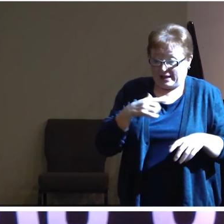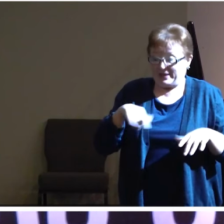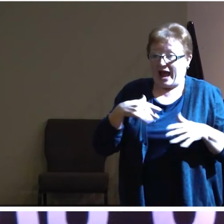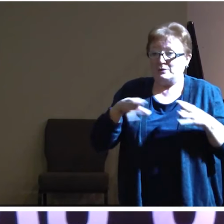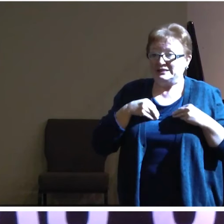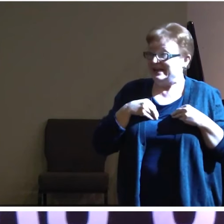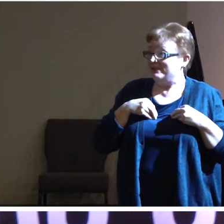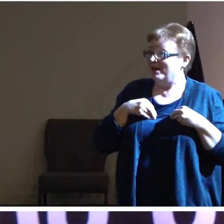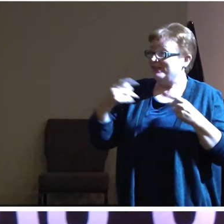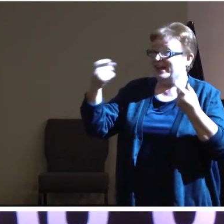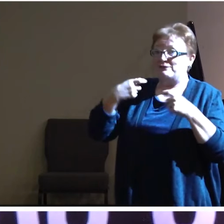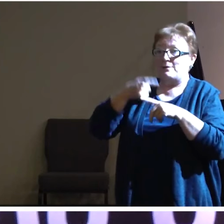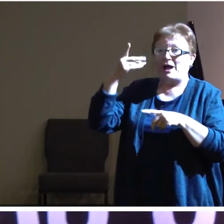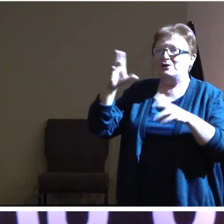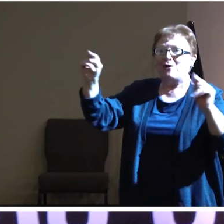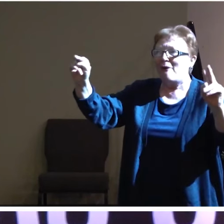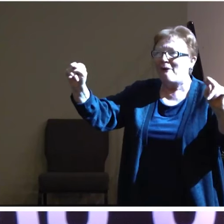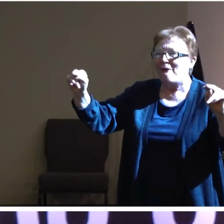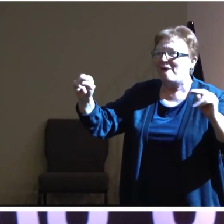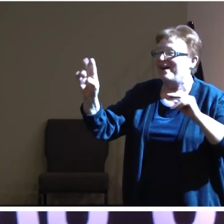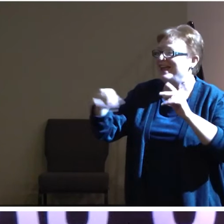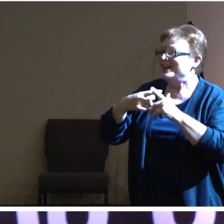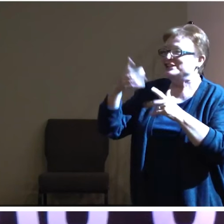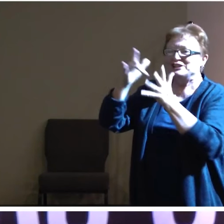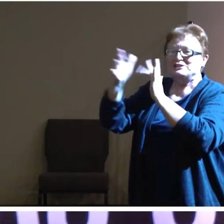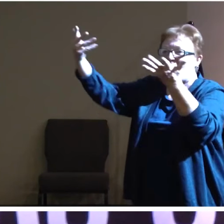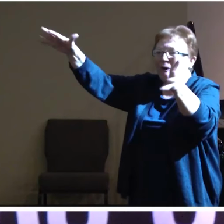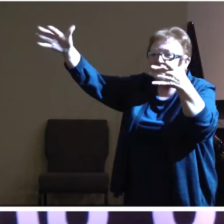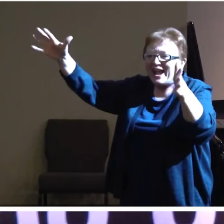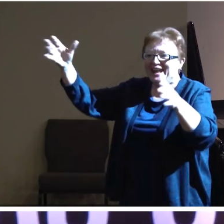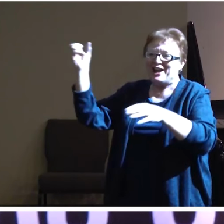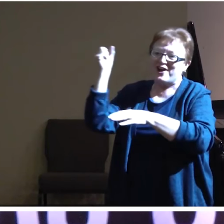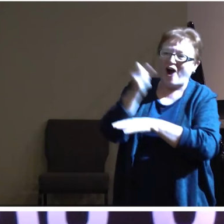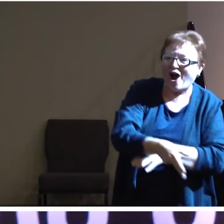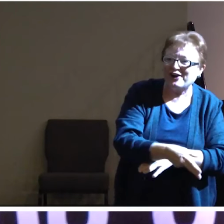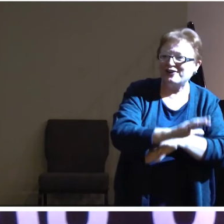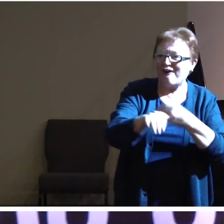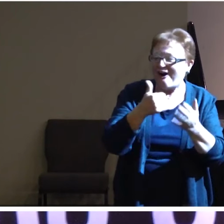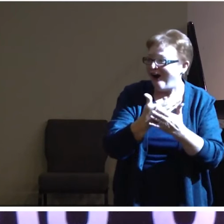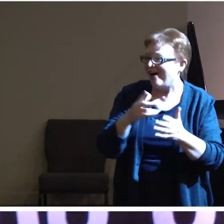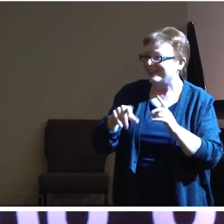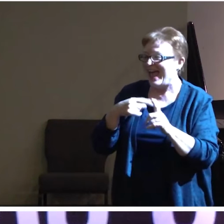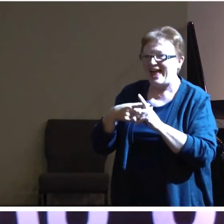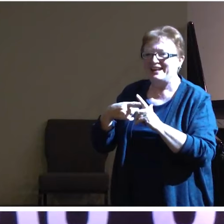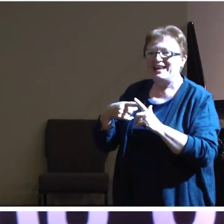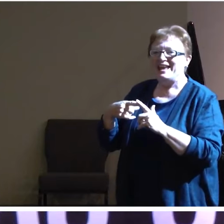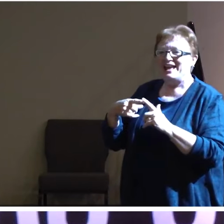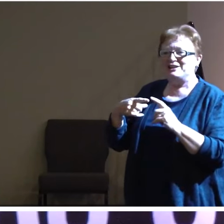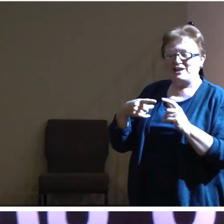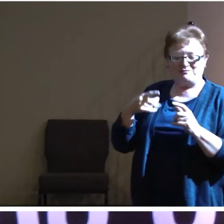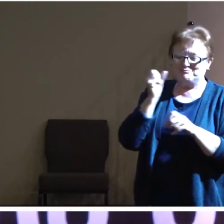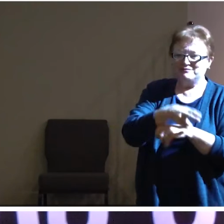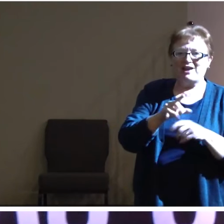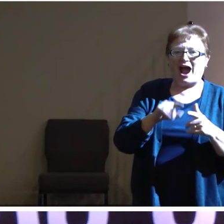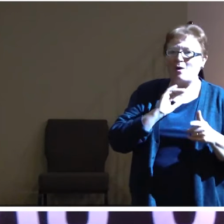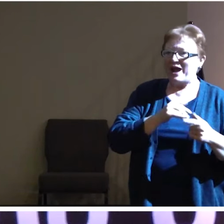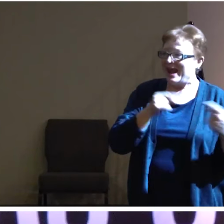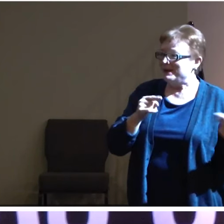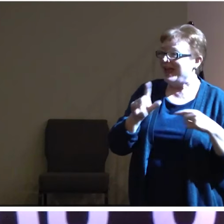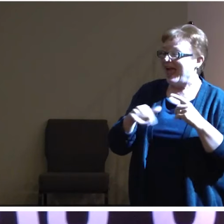Jesus already accomplished it all and conquered our enemy. We receive eternal life by trusting in his work for